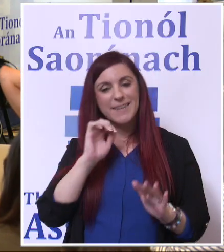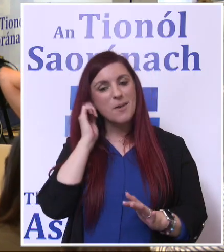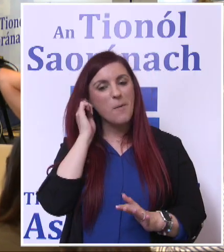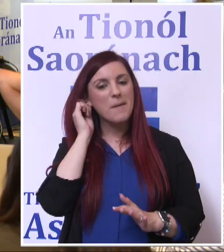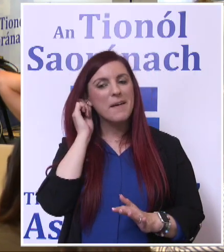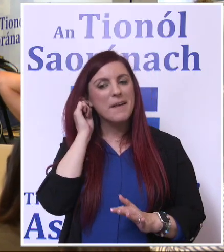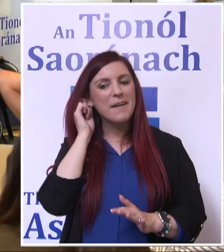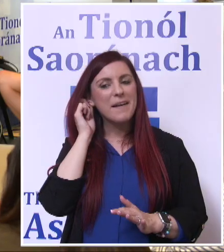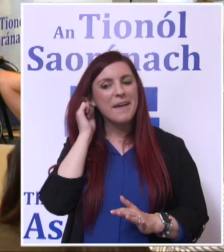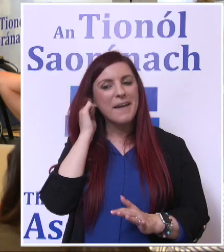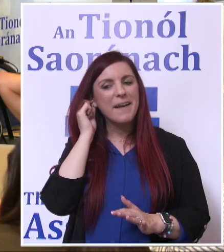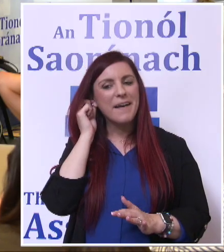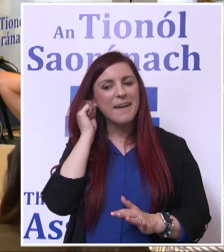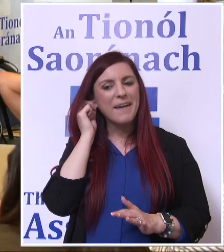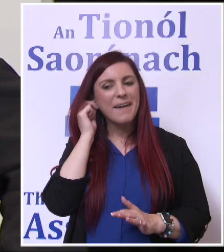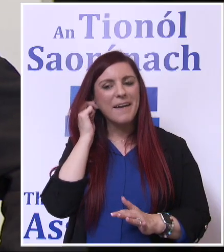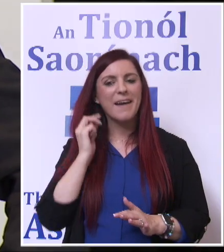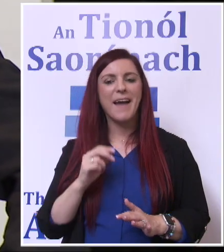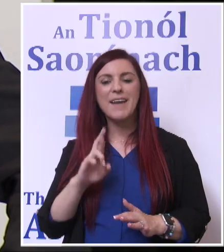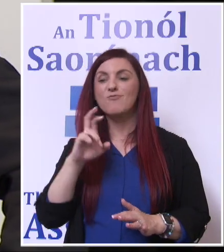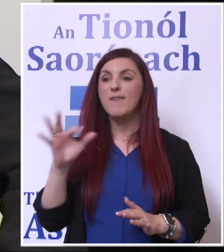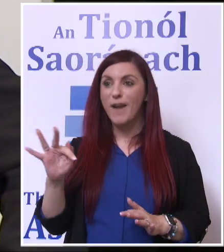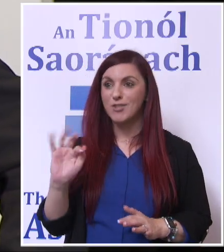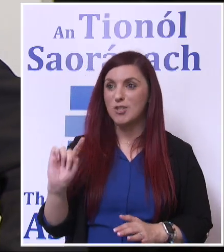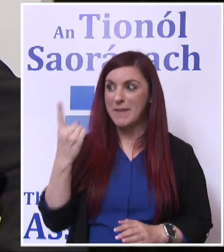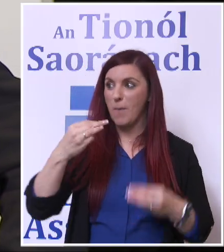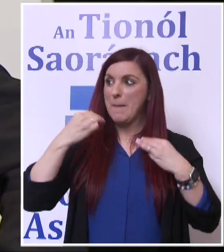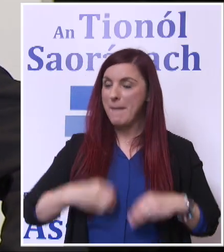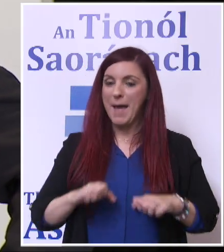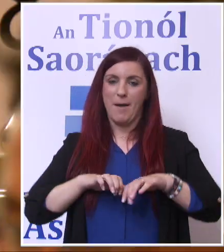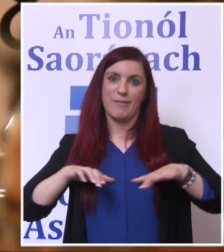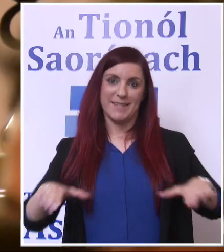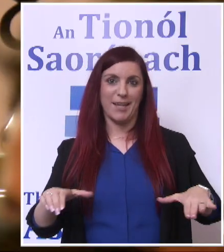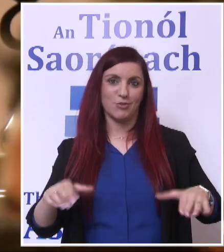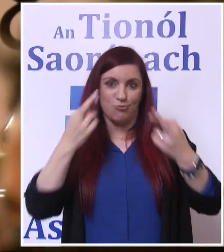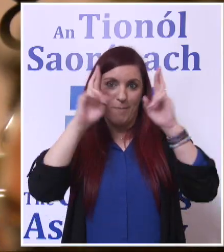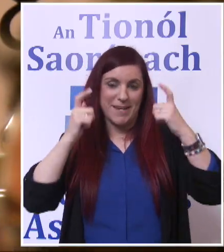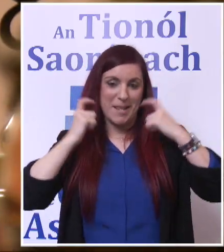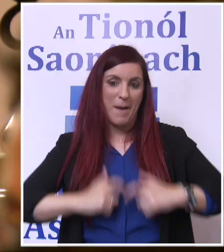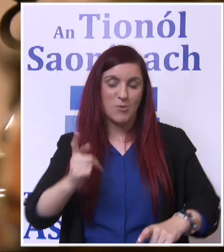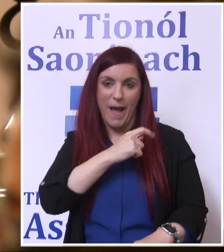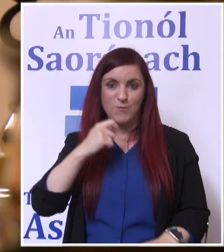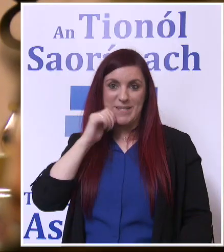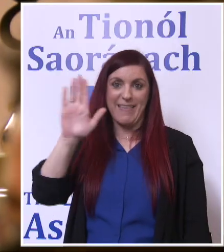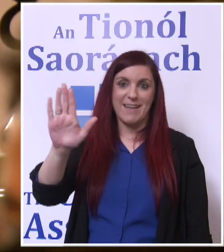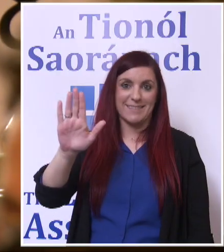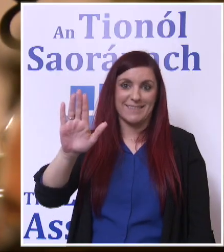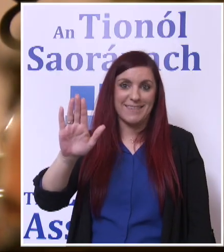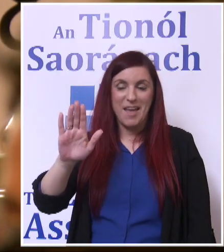I will say it is refreshing to be the only man on the stage representing the mayors. It's great to be in an underrepresented